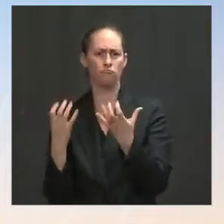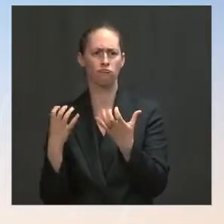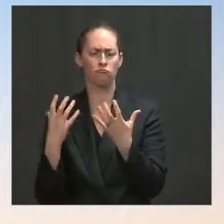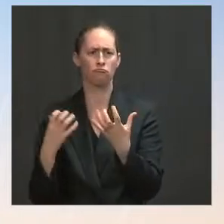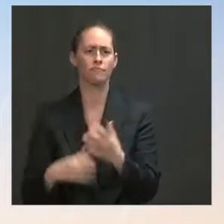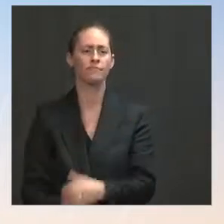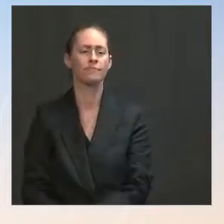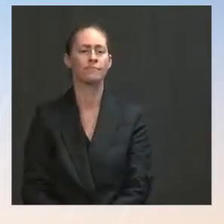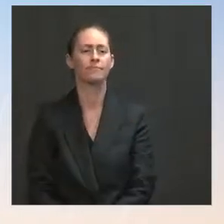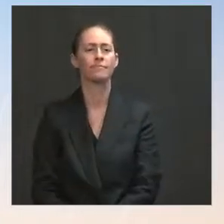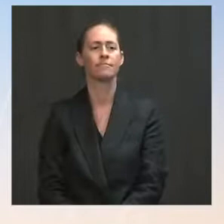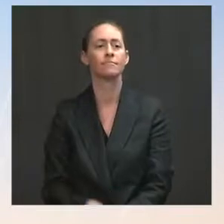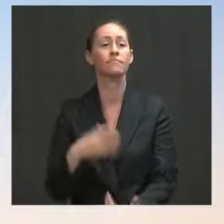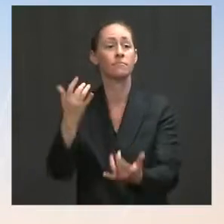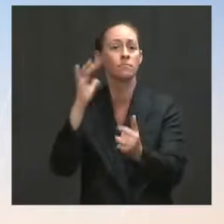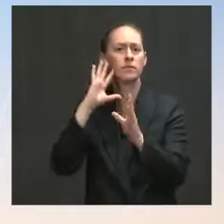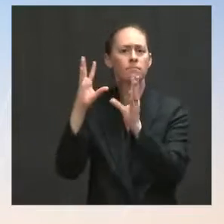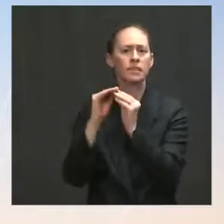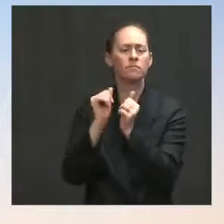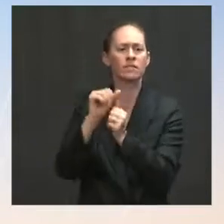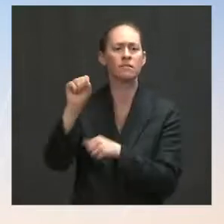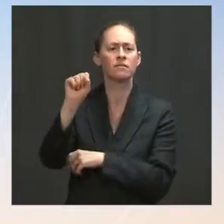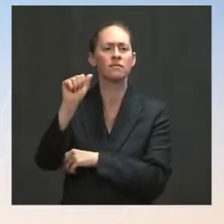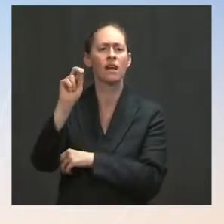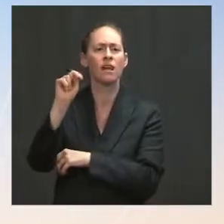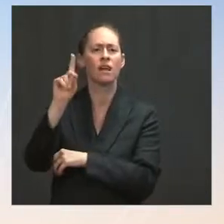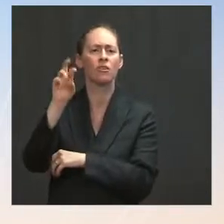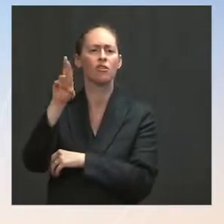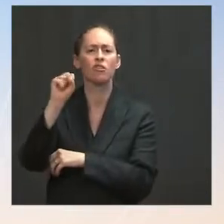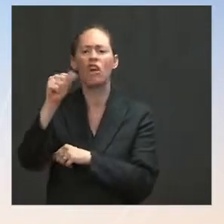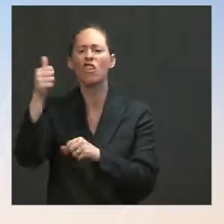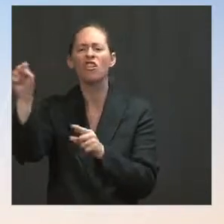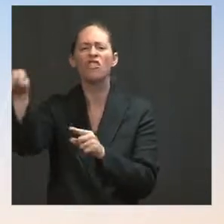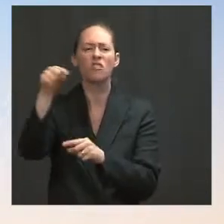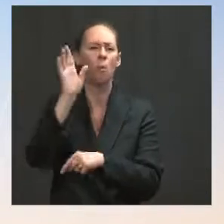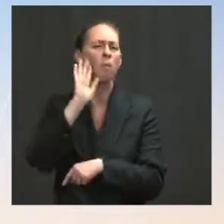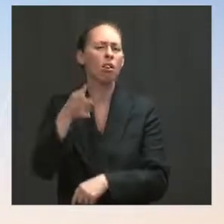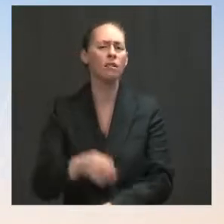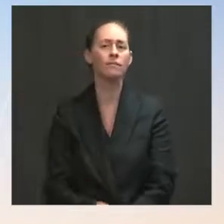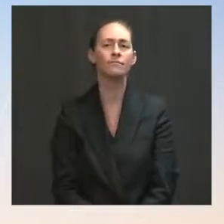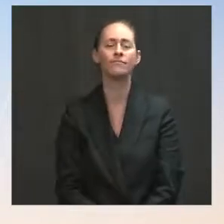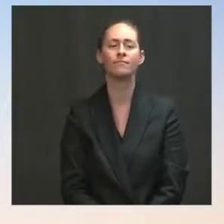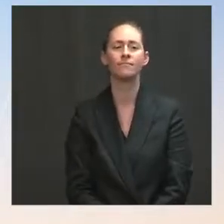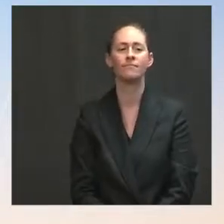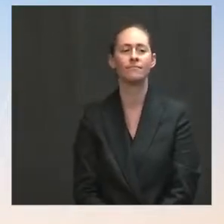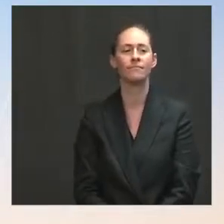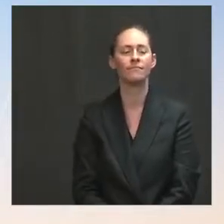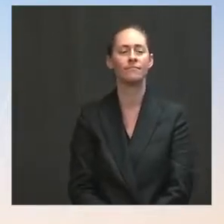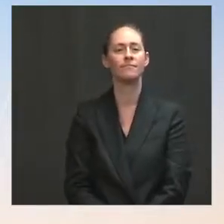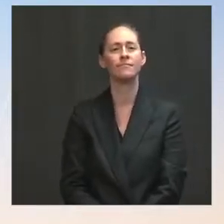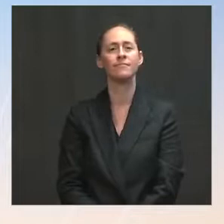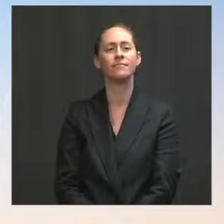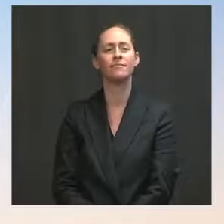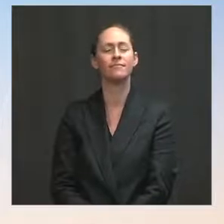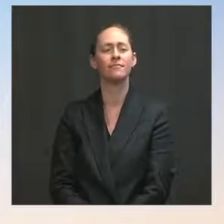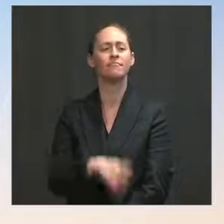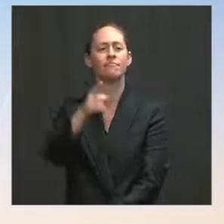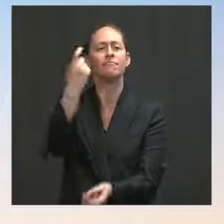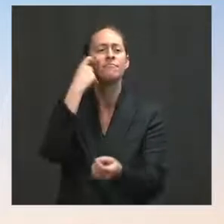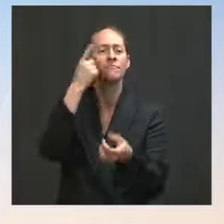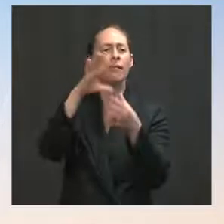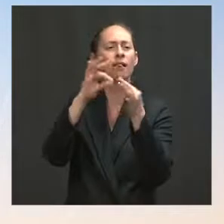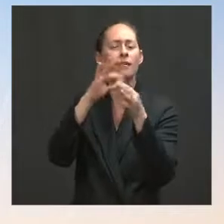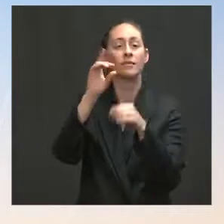this process. Speaking of that bipartisan bill and maybe some of the messiness, there's a meeting tomorrow to sort of hammer out the